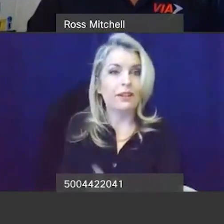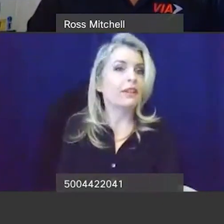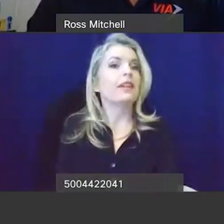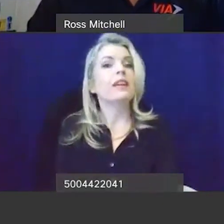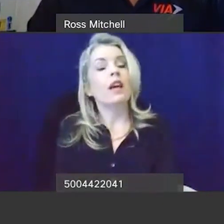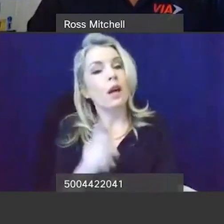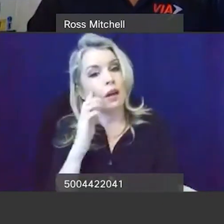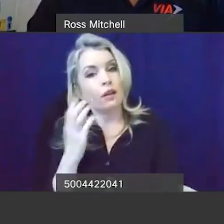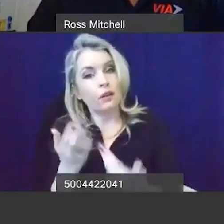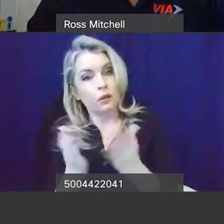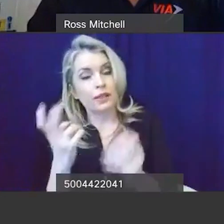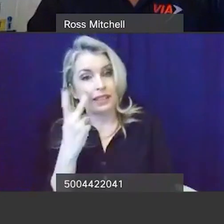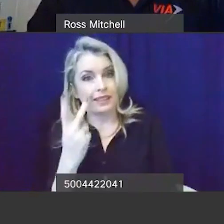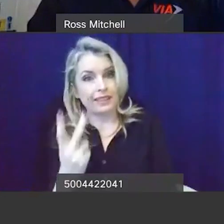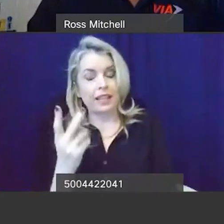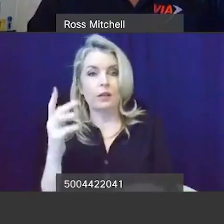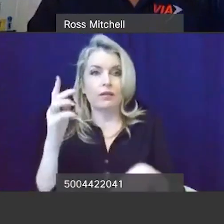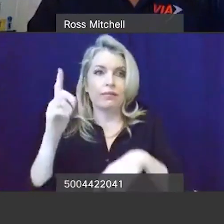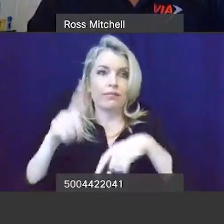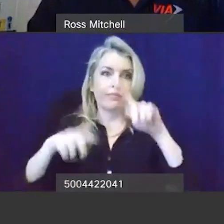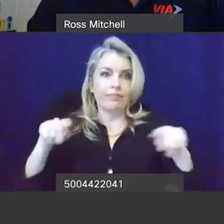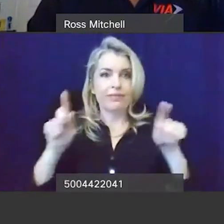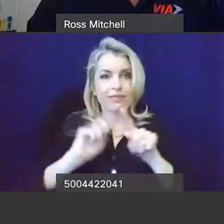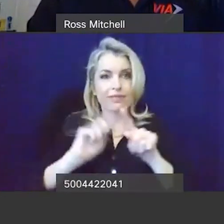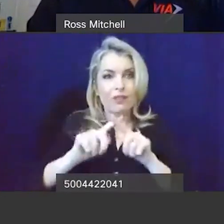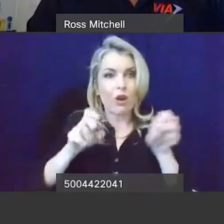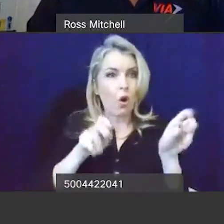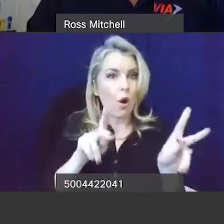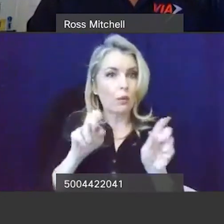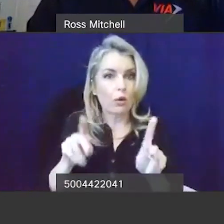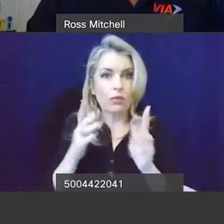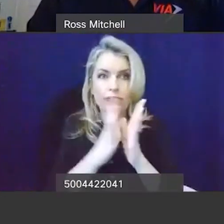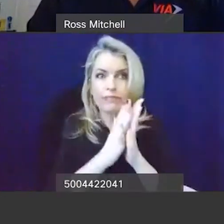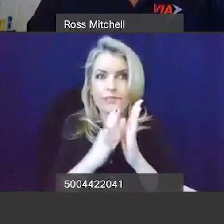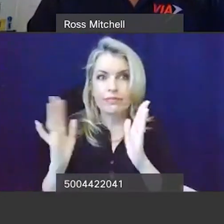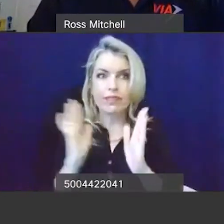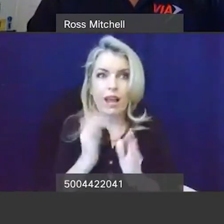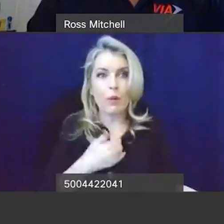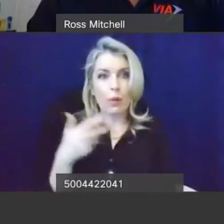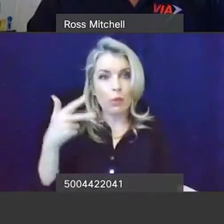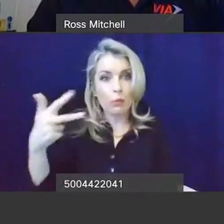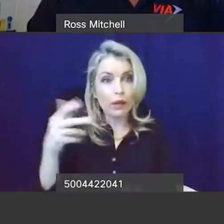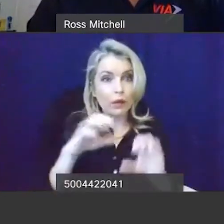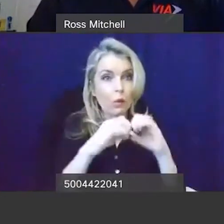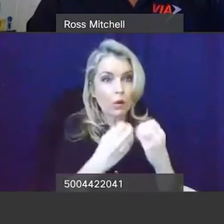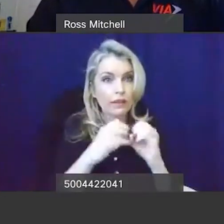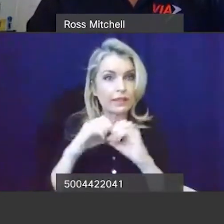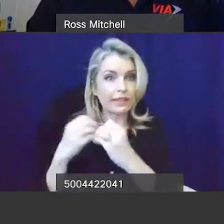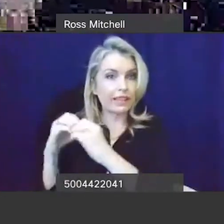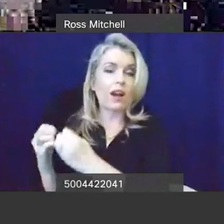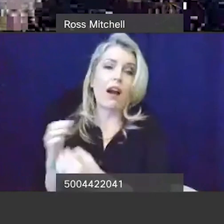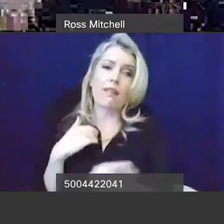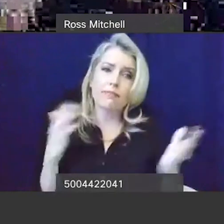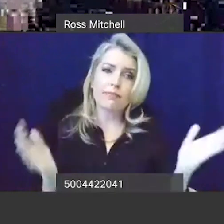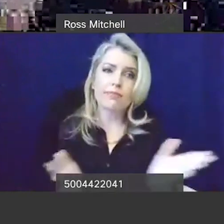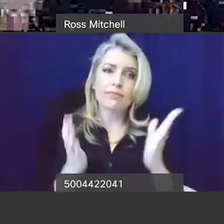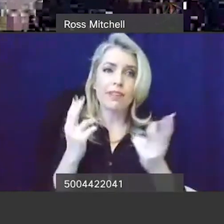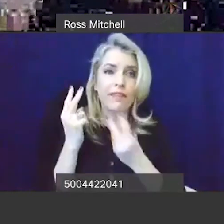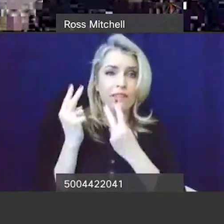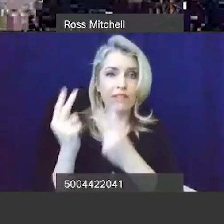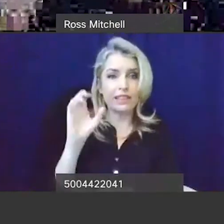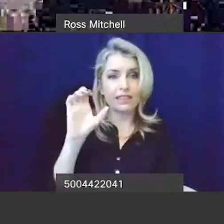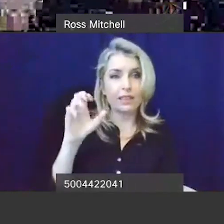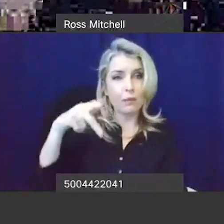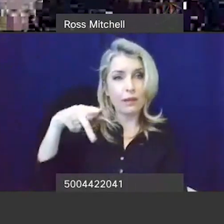as you can see, there's a wide variety of opportunities across all 3 of our organizations. So I encourage you to visit the CPS